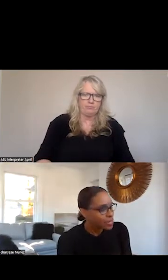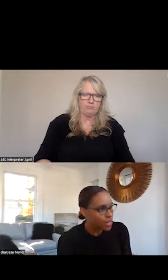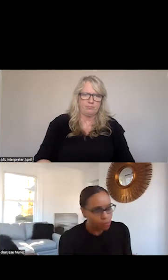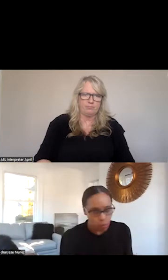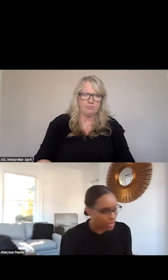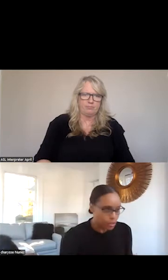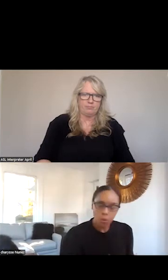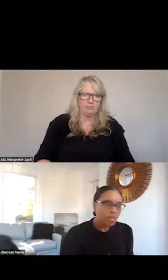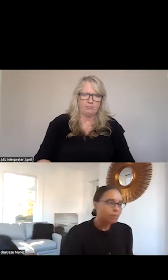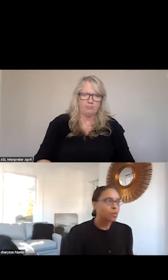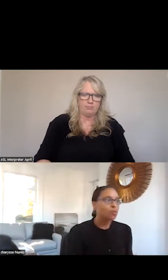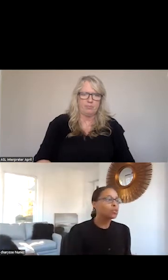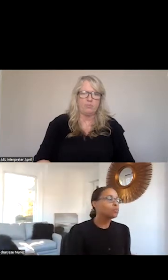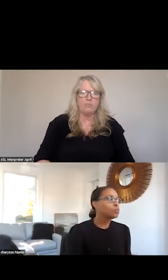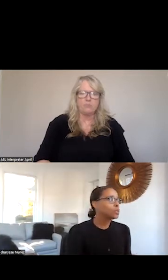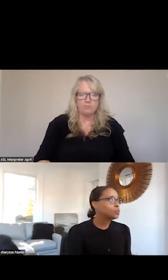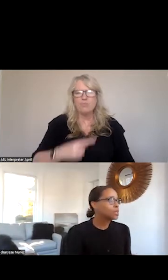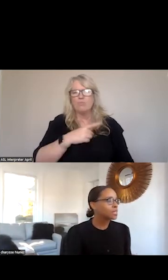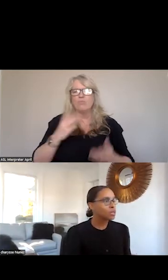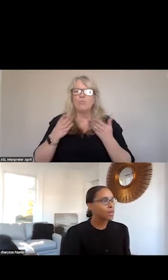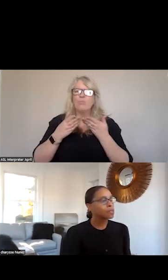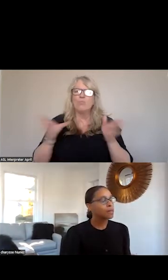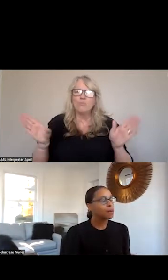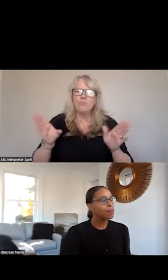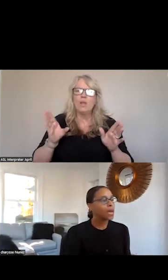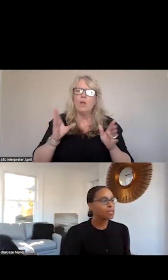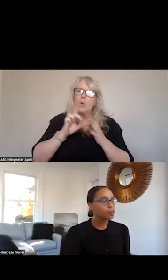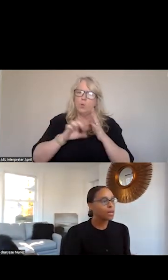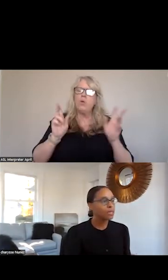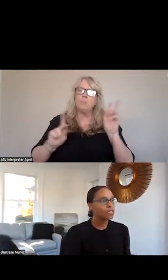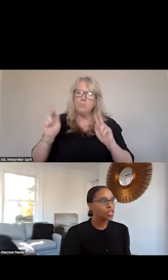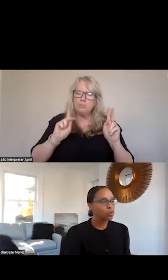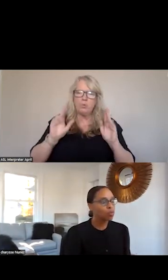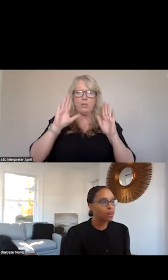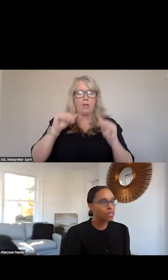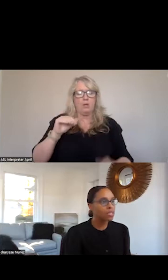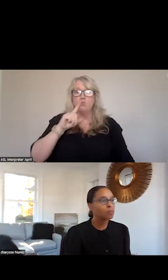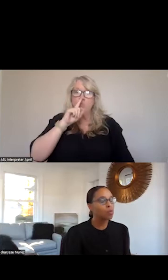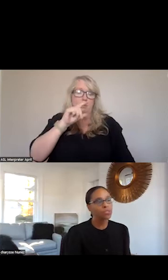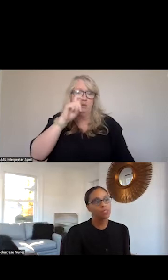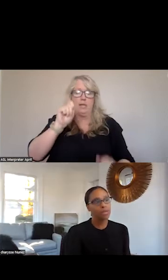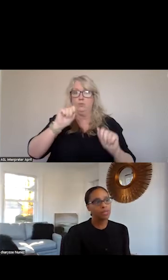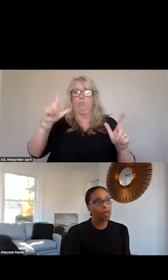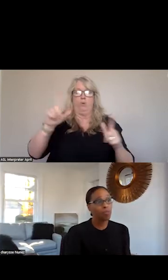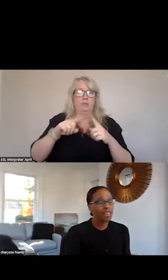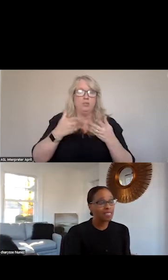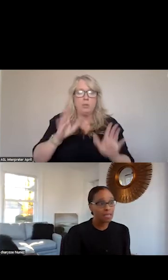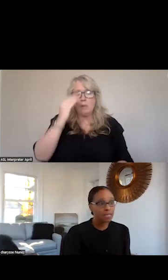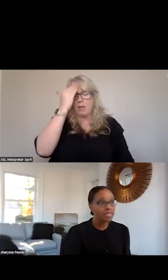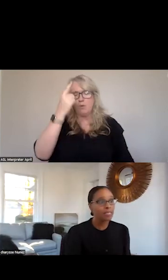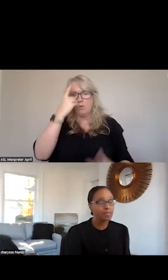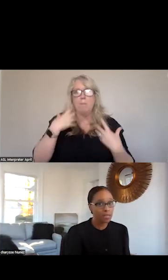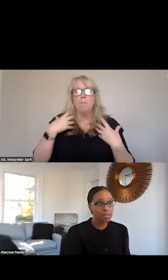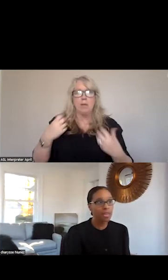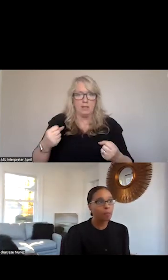broadly, as everyone here would expect, not surprisingly, general awareness and importance of mental health has